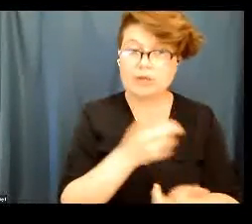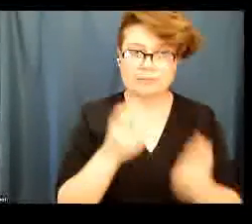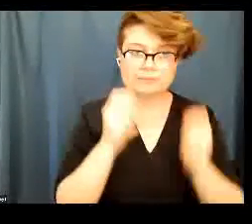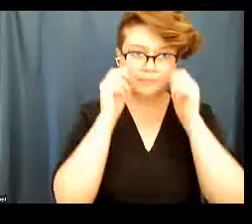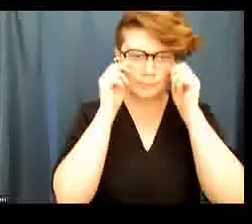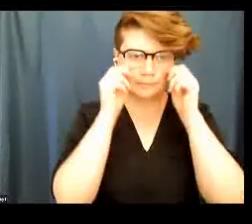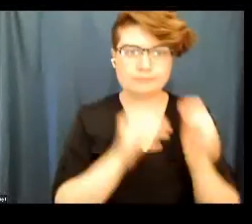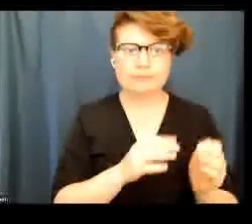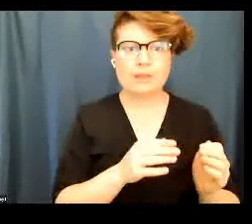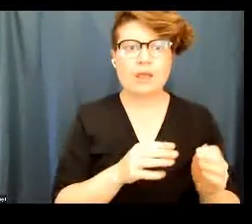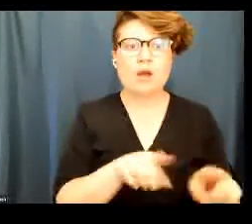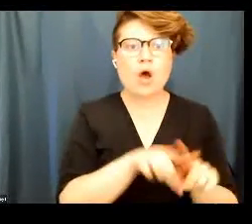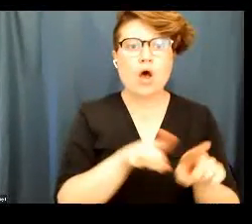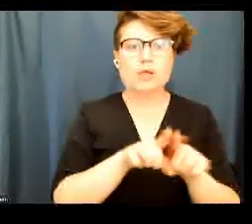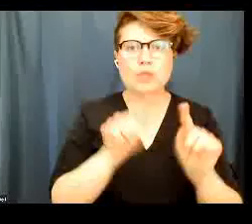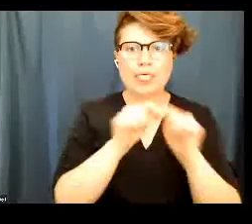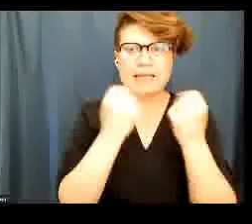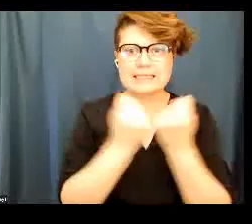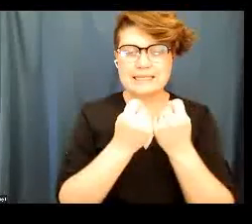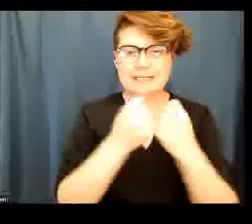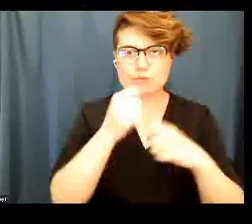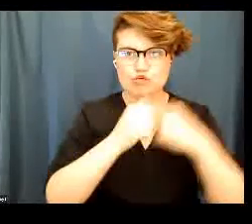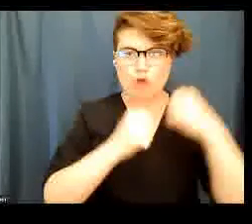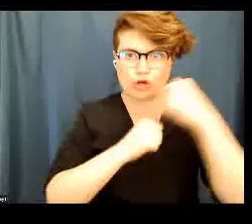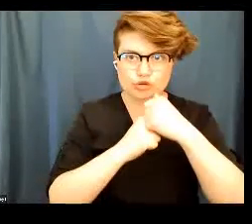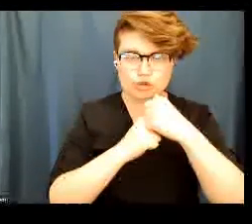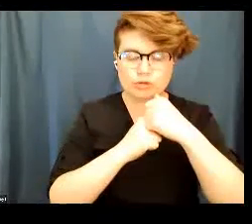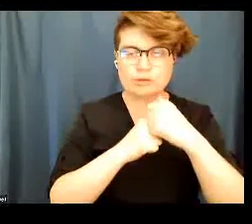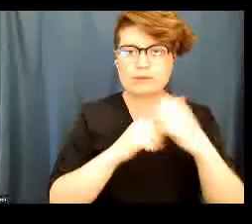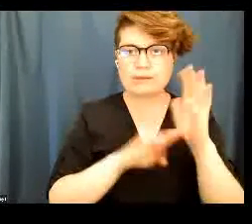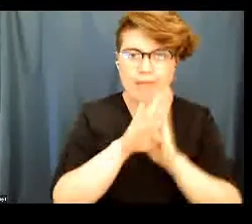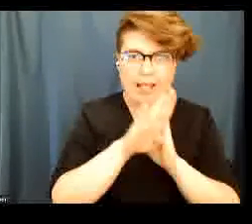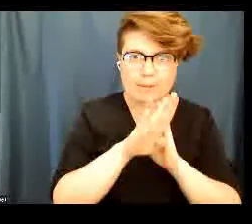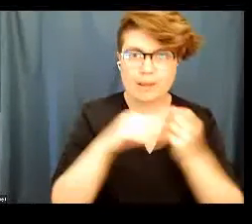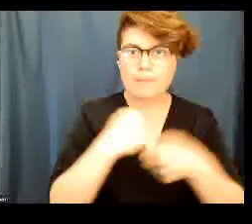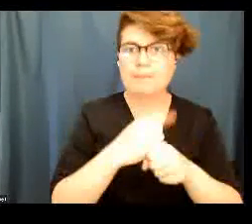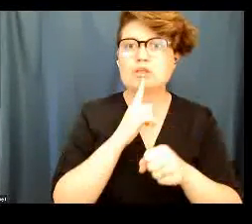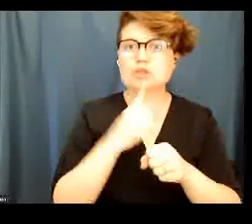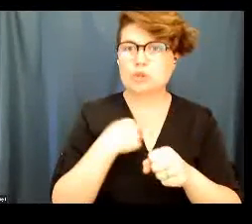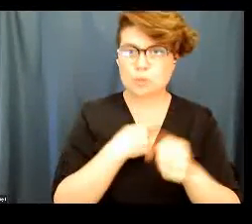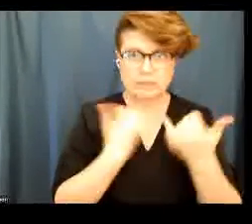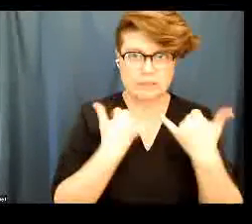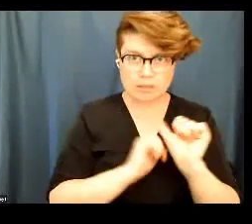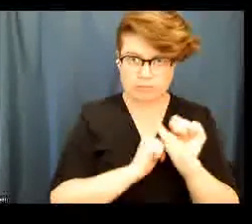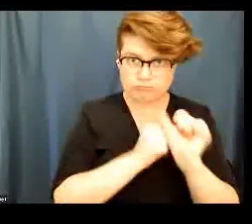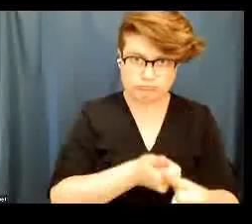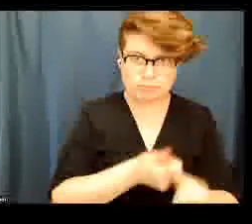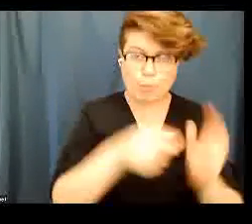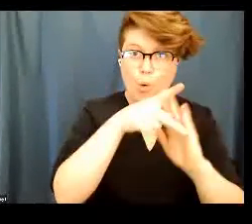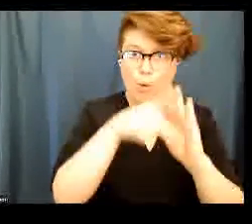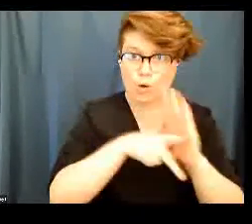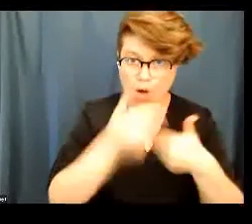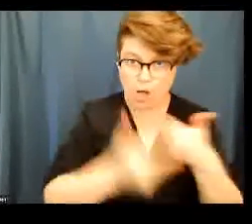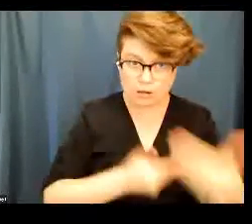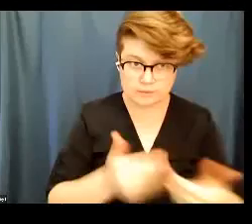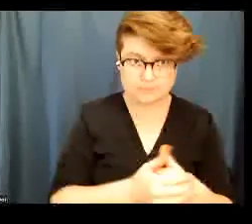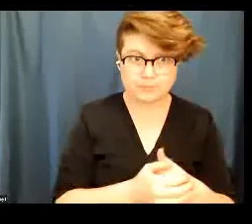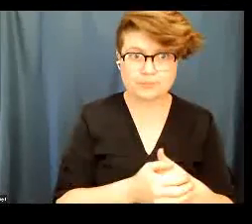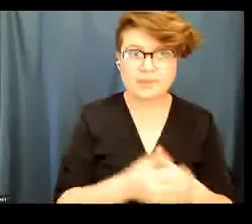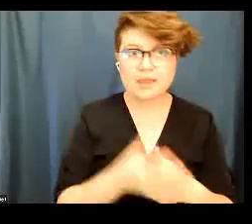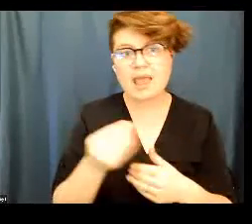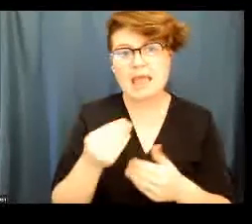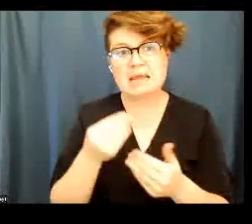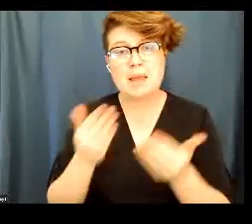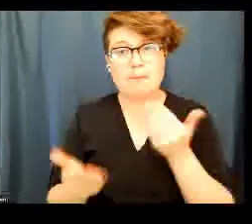look at the team's infrastructure and development, make sure we're still in line with the protocols. And we also might even look at our